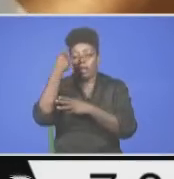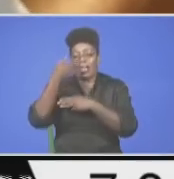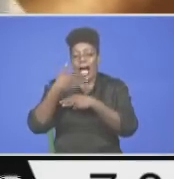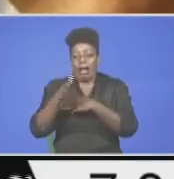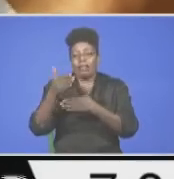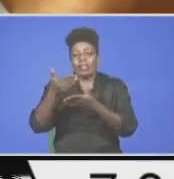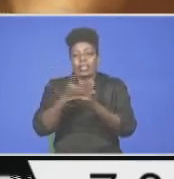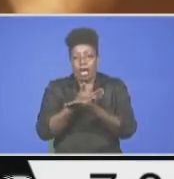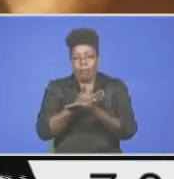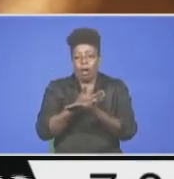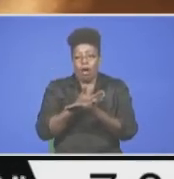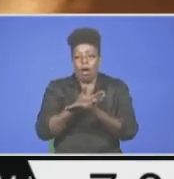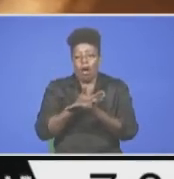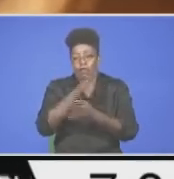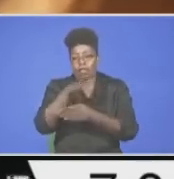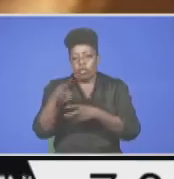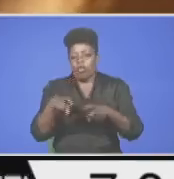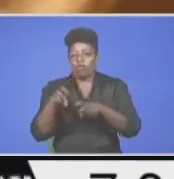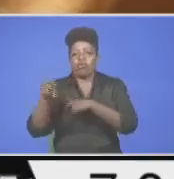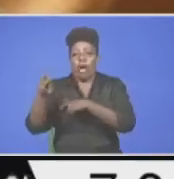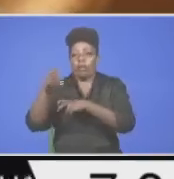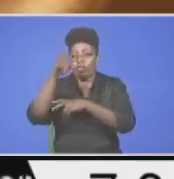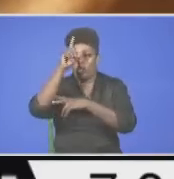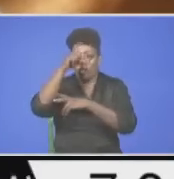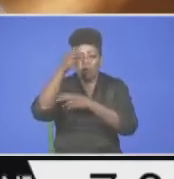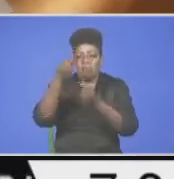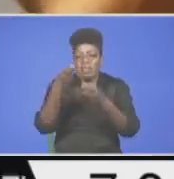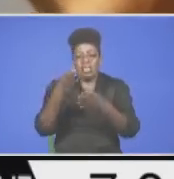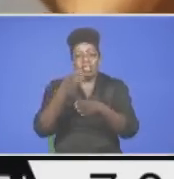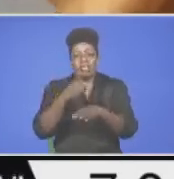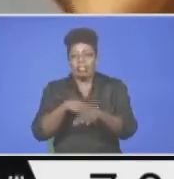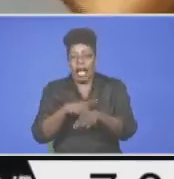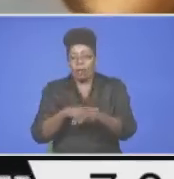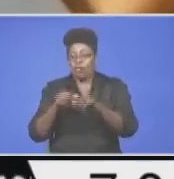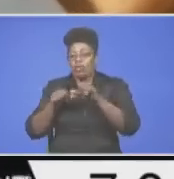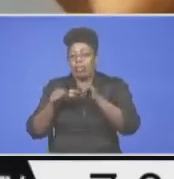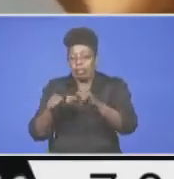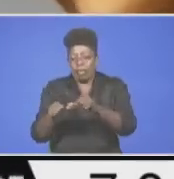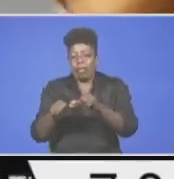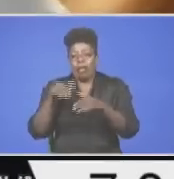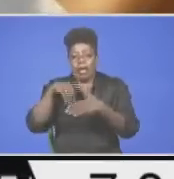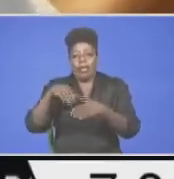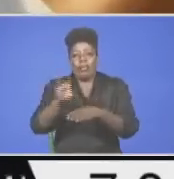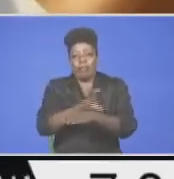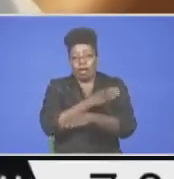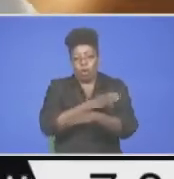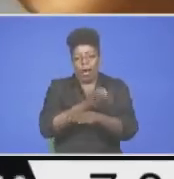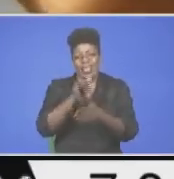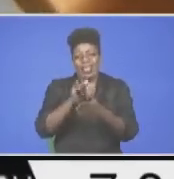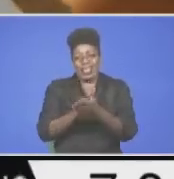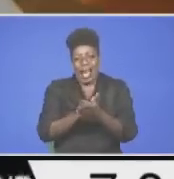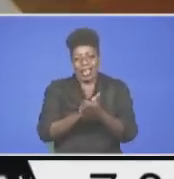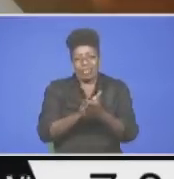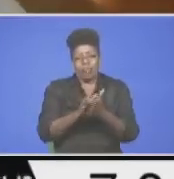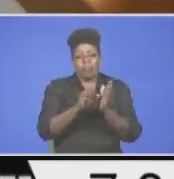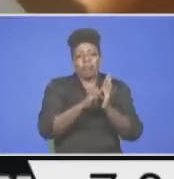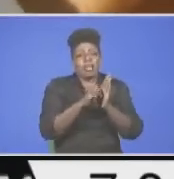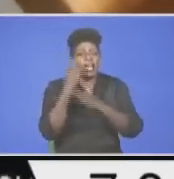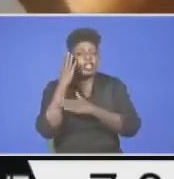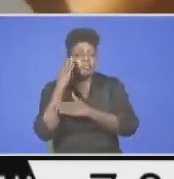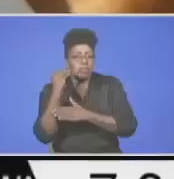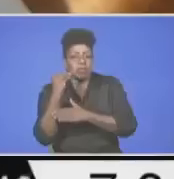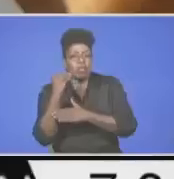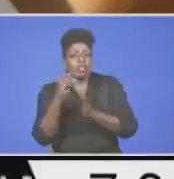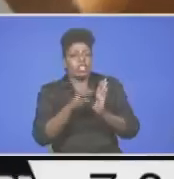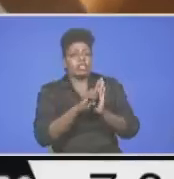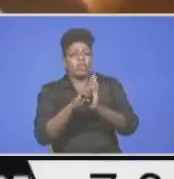some of our children in this choir have traveled to Europe several times, who are still in this choir. And that kind of exposure also let them know